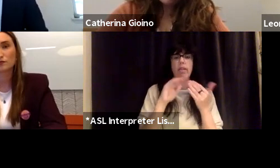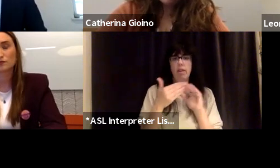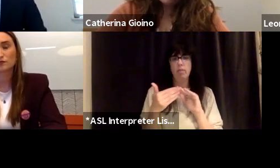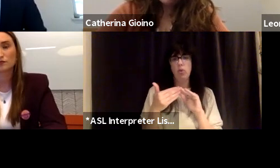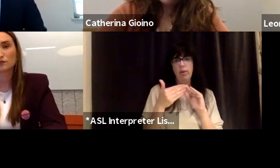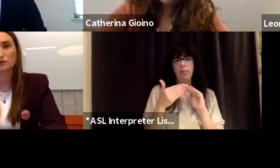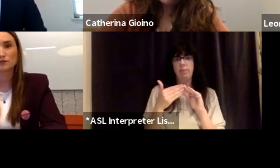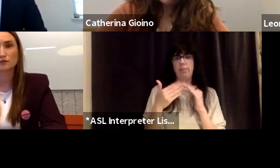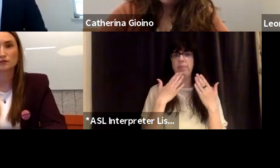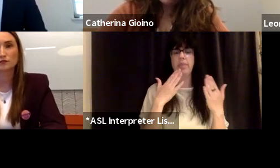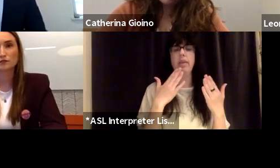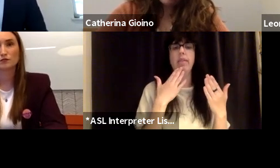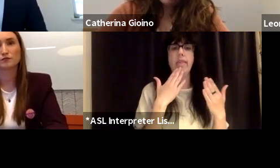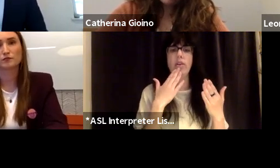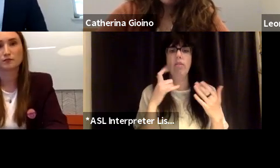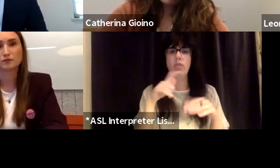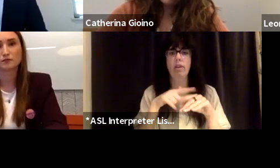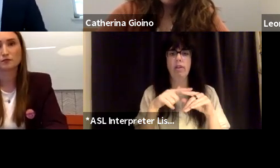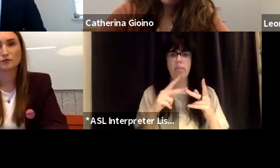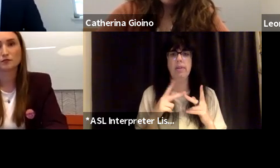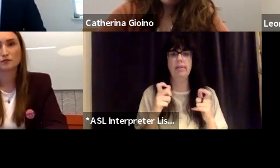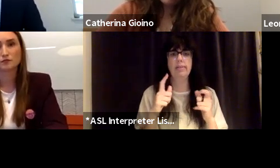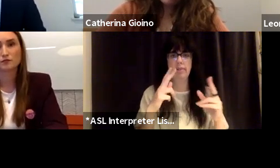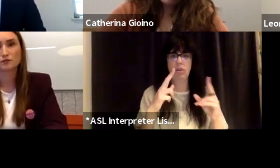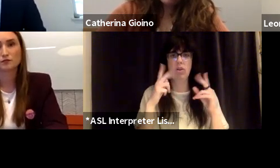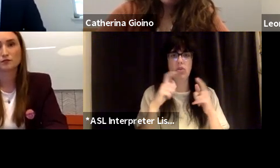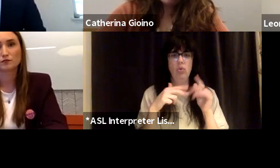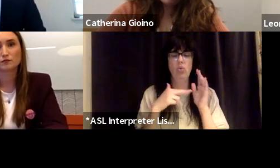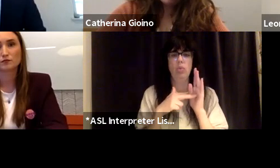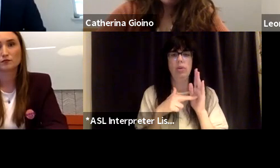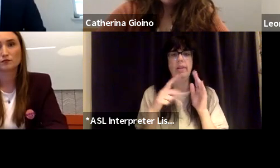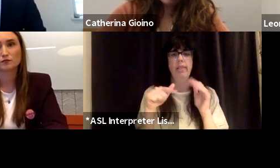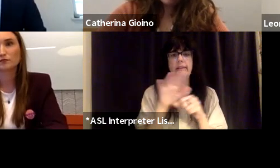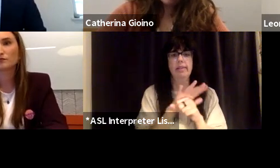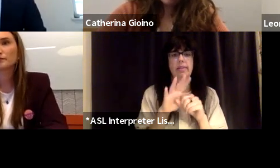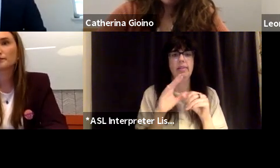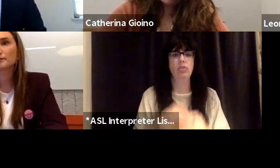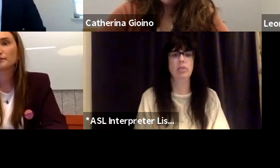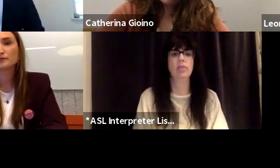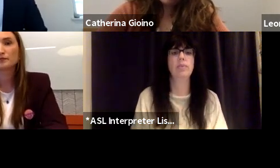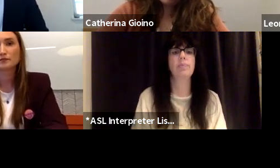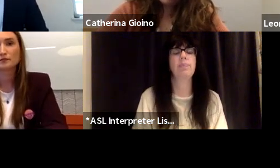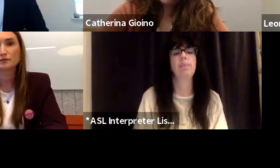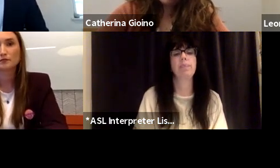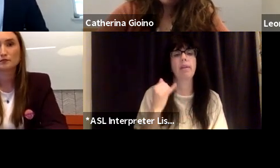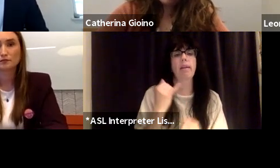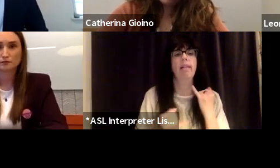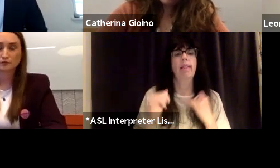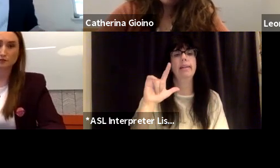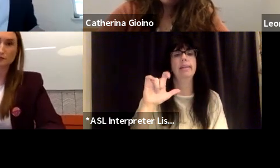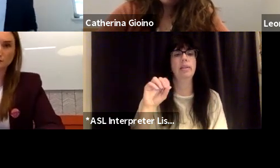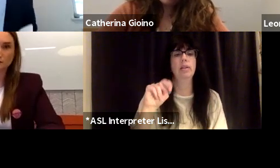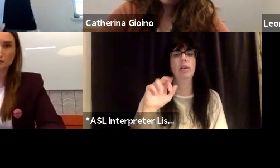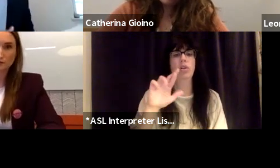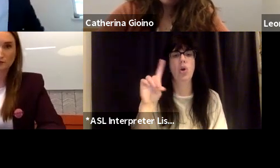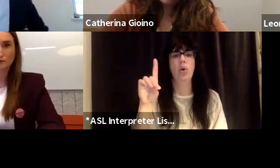And again, thank you for the time and space. And it would be an honor and a privilege to represent this district. Thank you. And last but not least, Leonardo